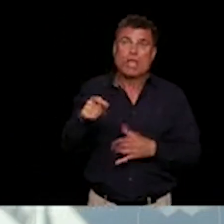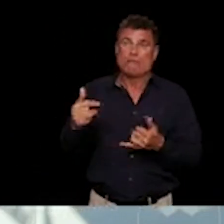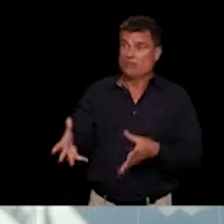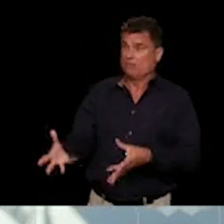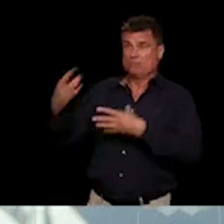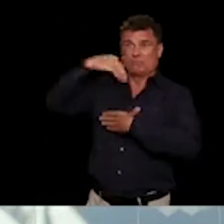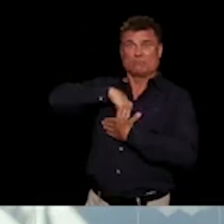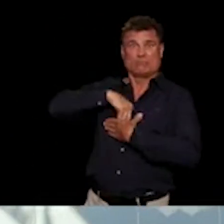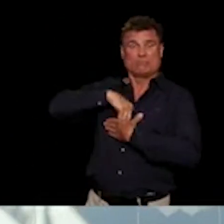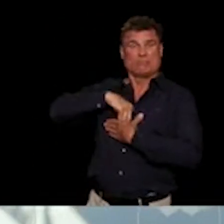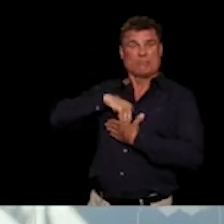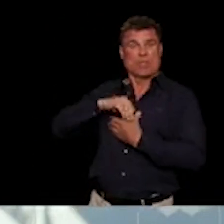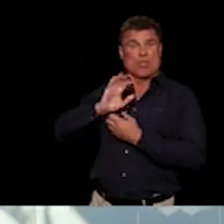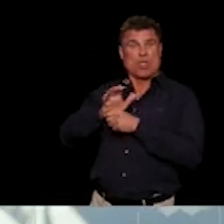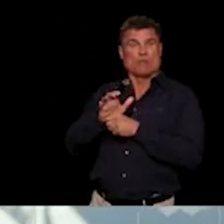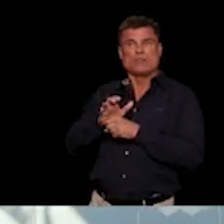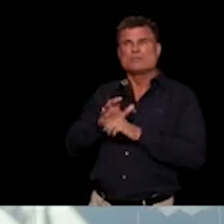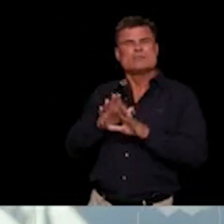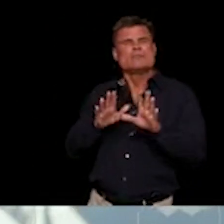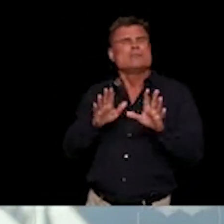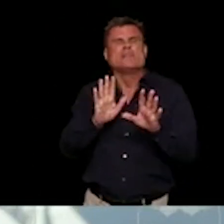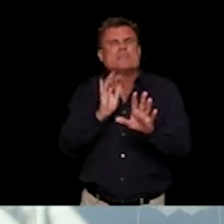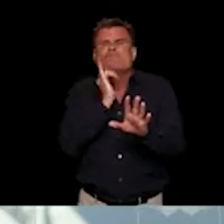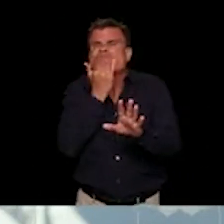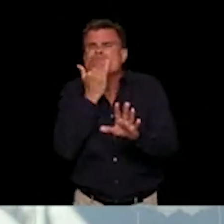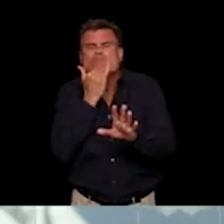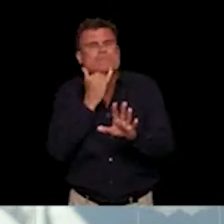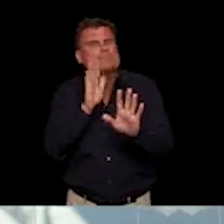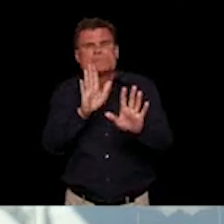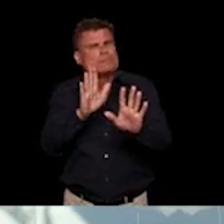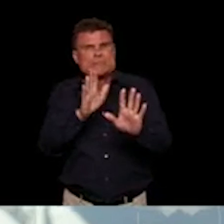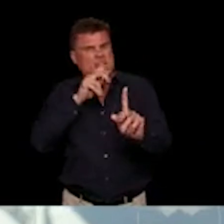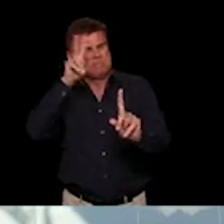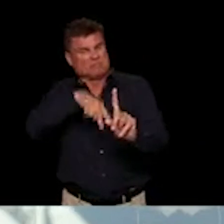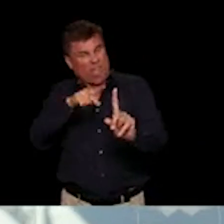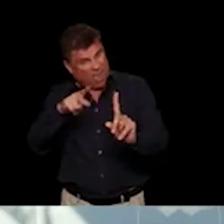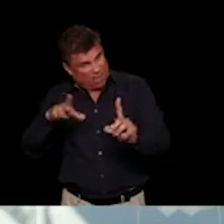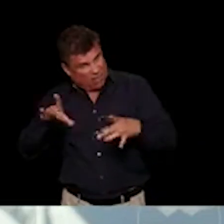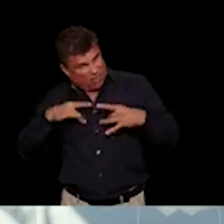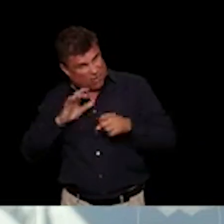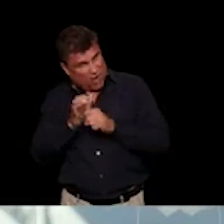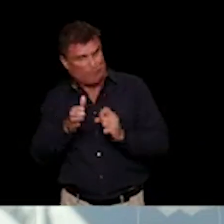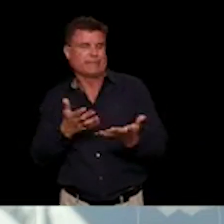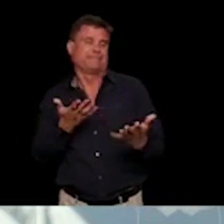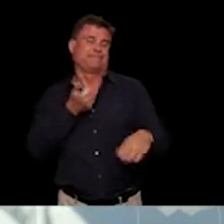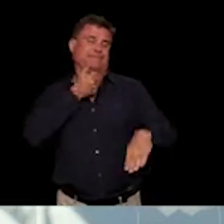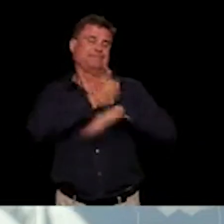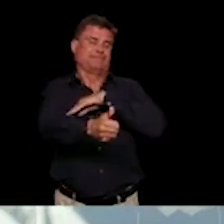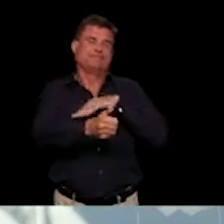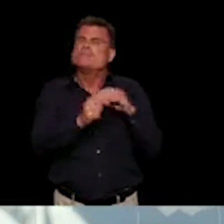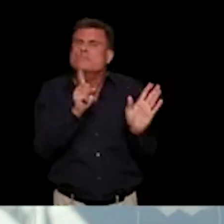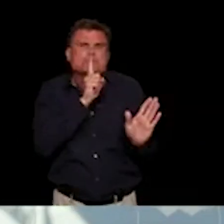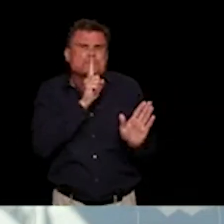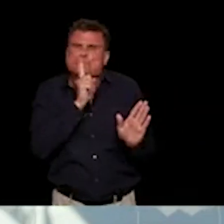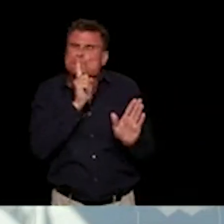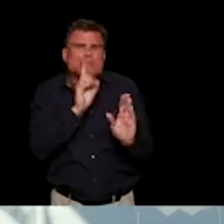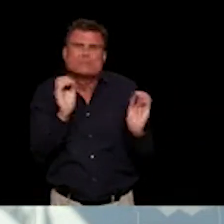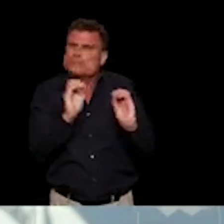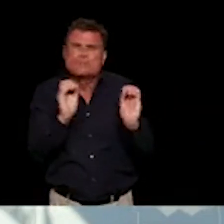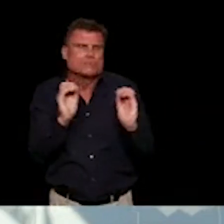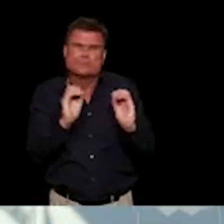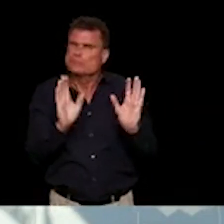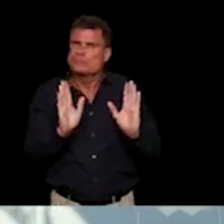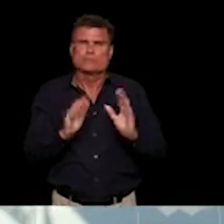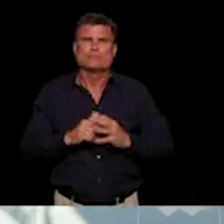there's been a significant number of cases, the willingness of people who test positive or who are required to go